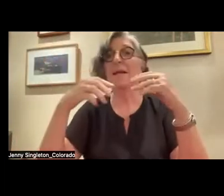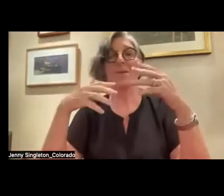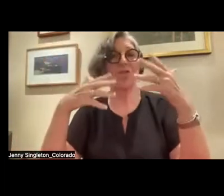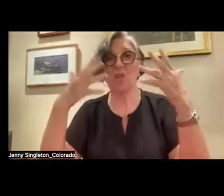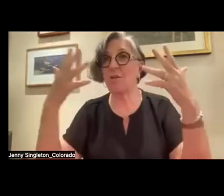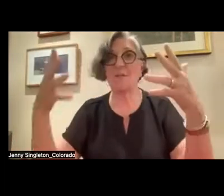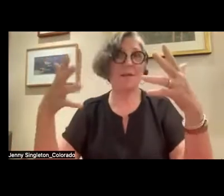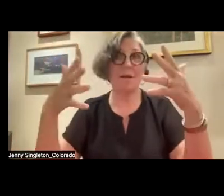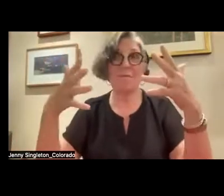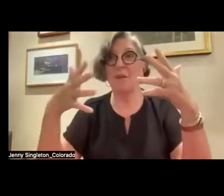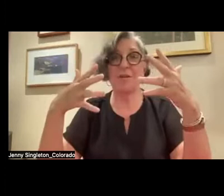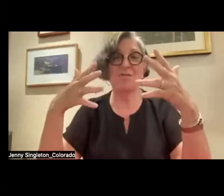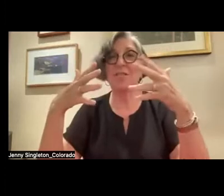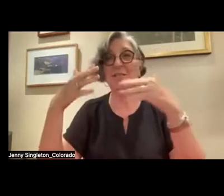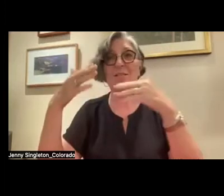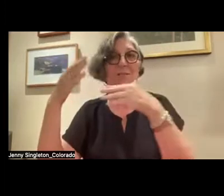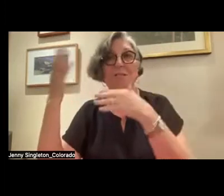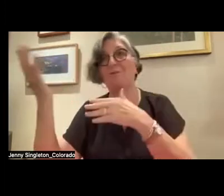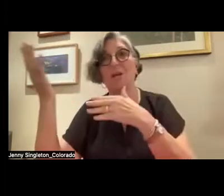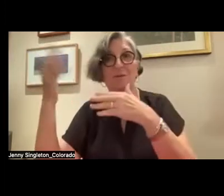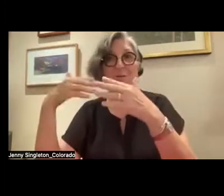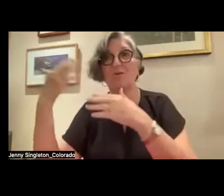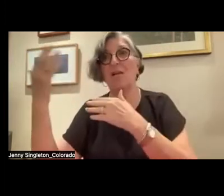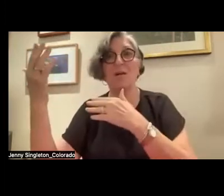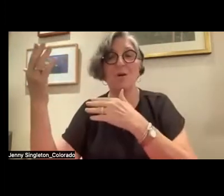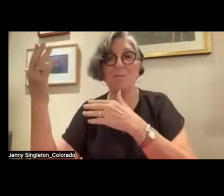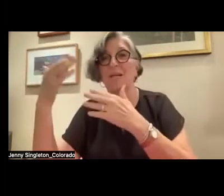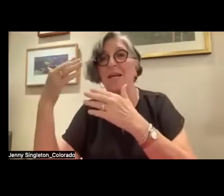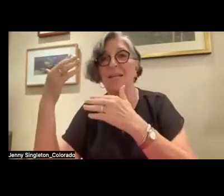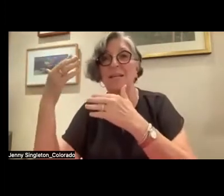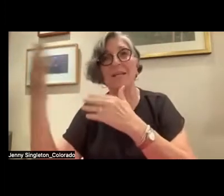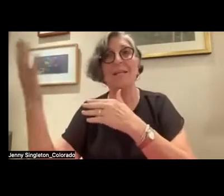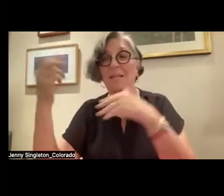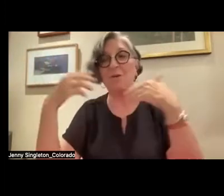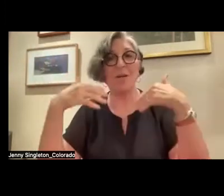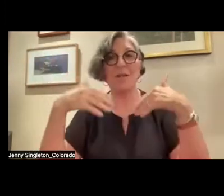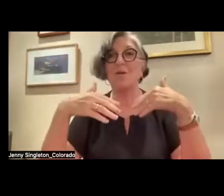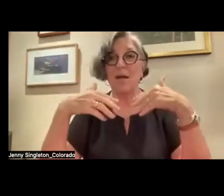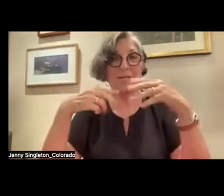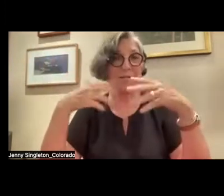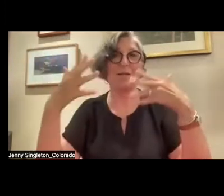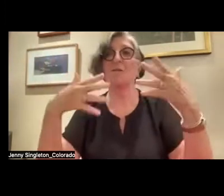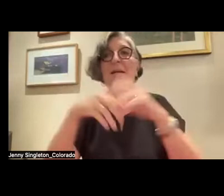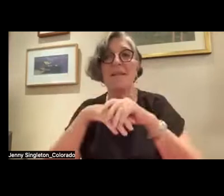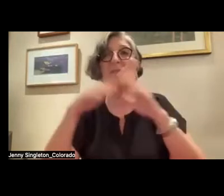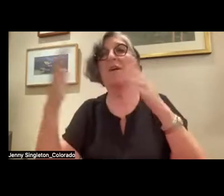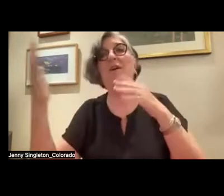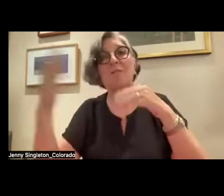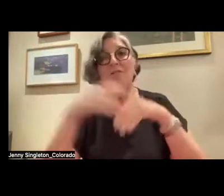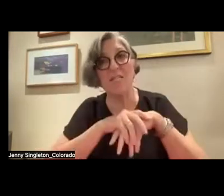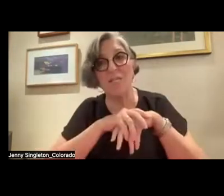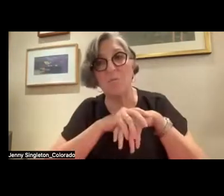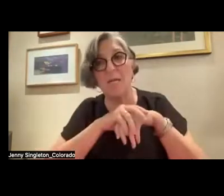China shares a lot of characteristics to a deaf child who's created a home sign in Italy or in the US. So that's a